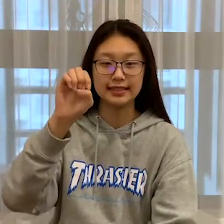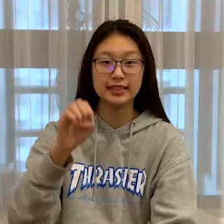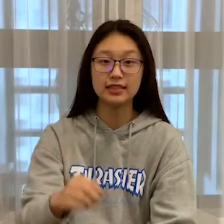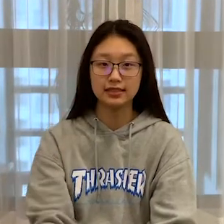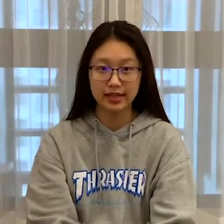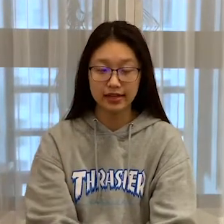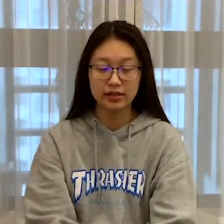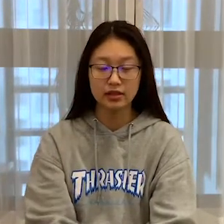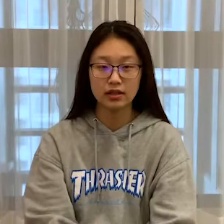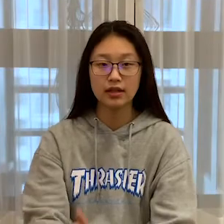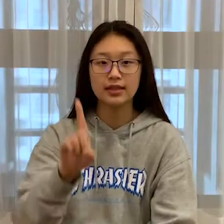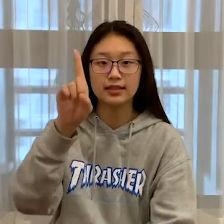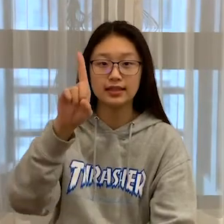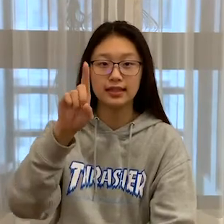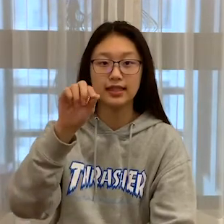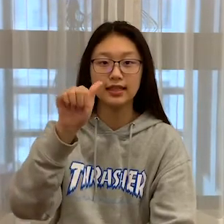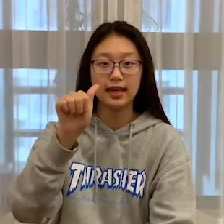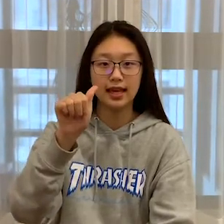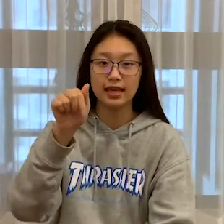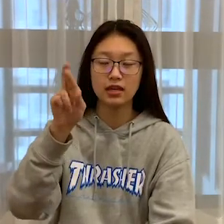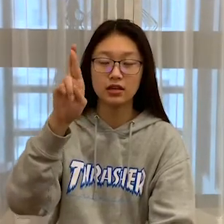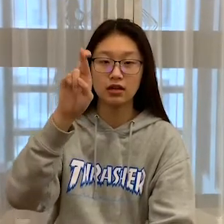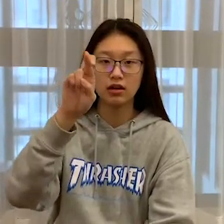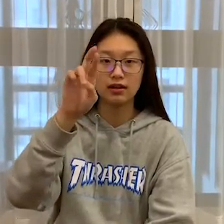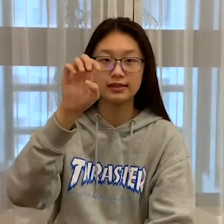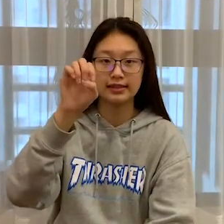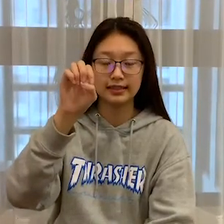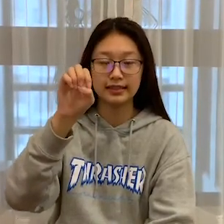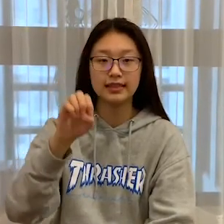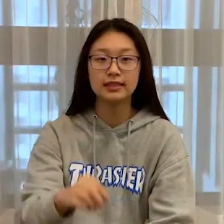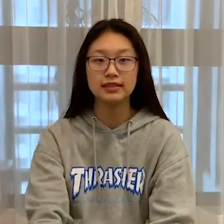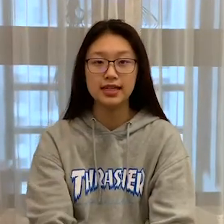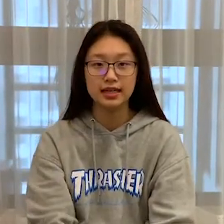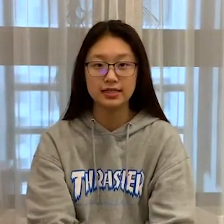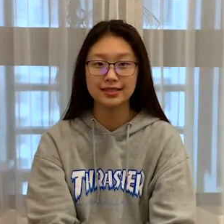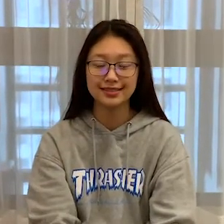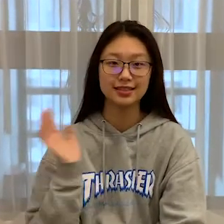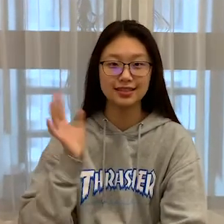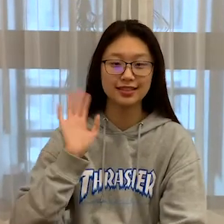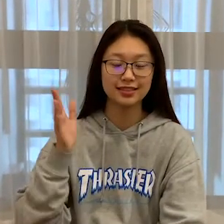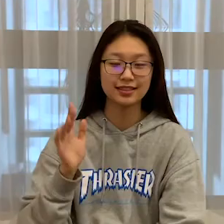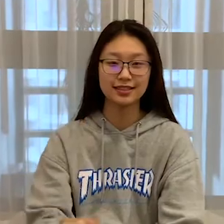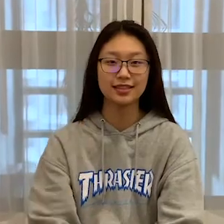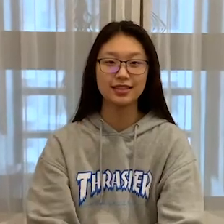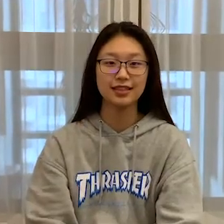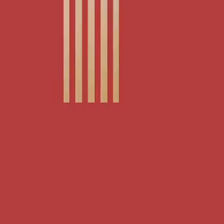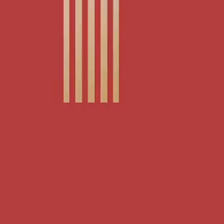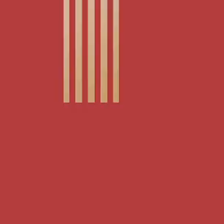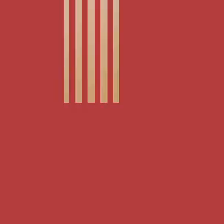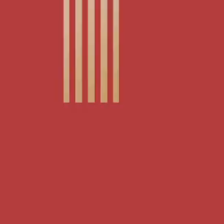something. Also, as an adverb, sometimes it can mean boldly or certainly.